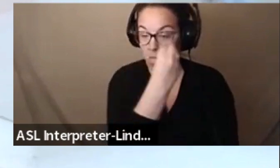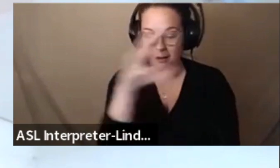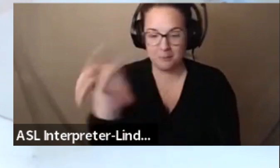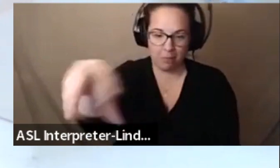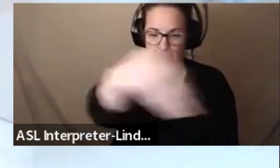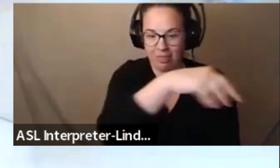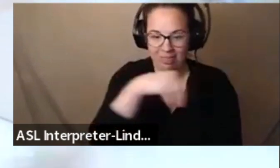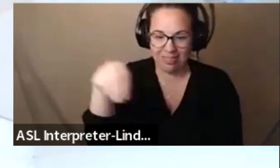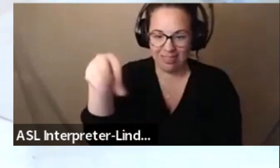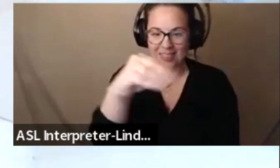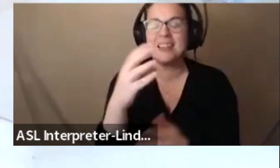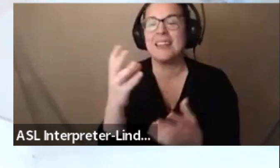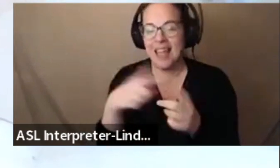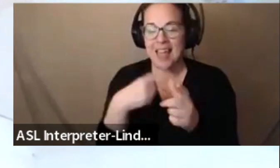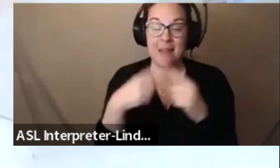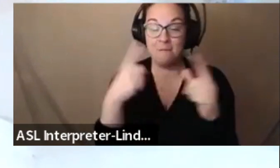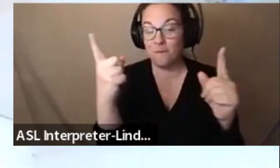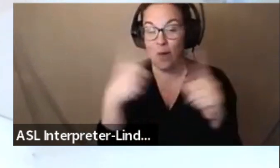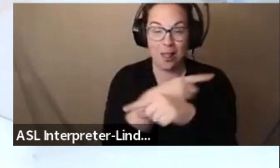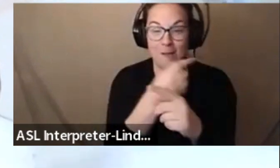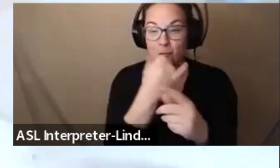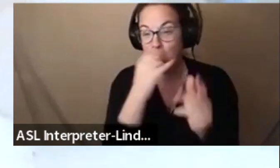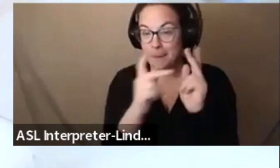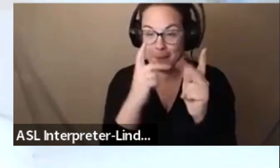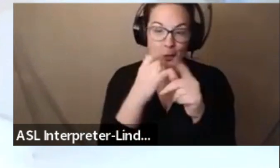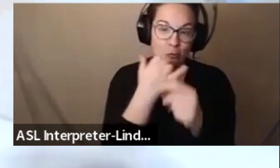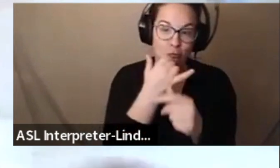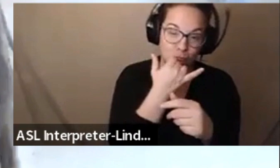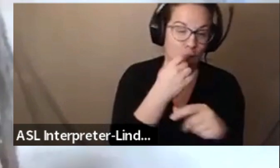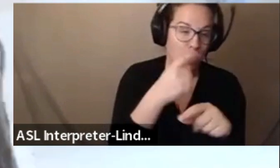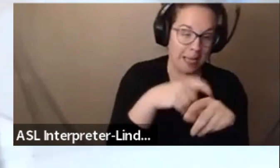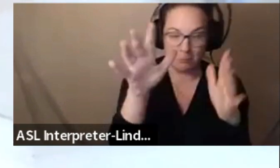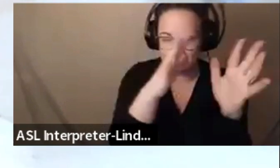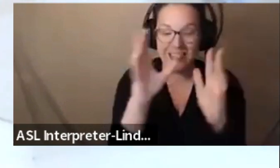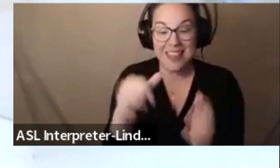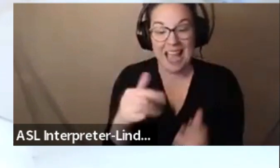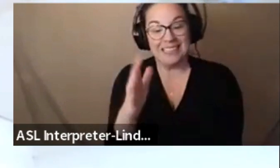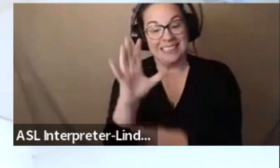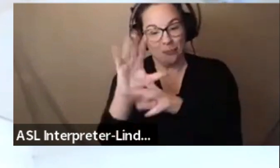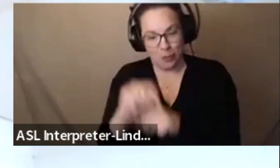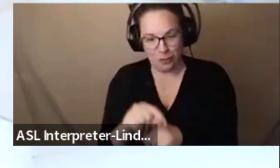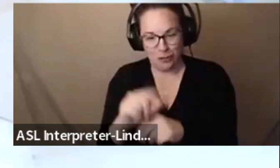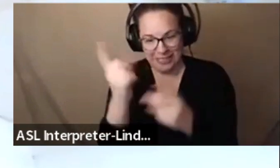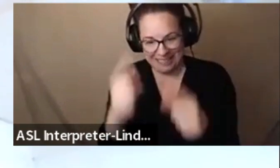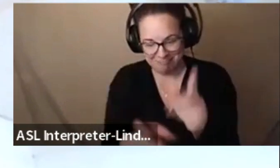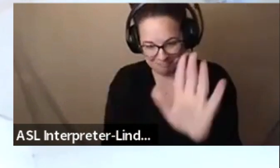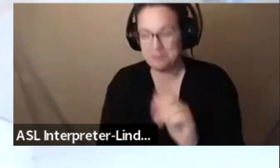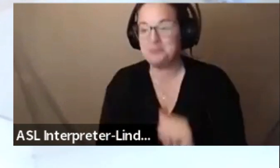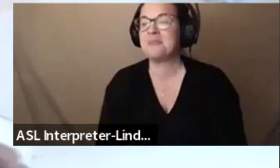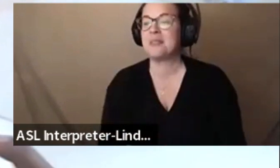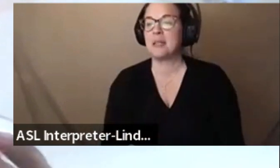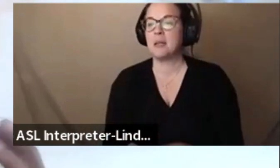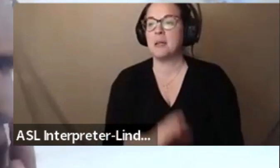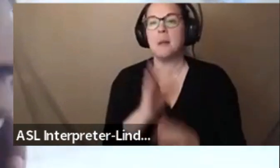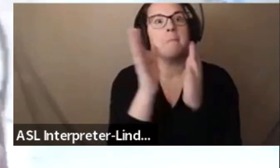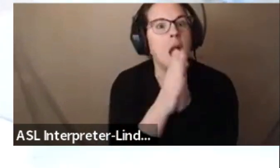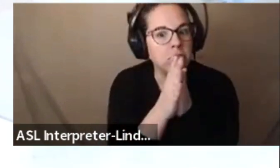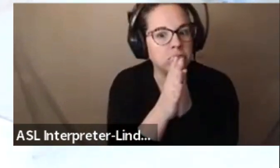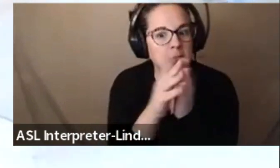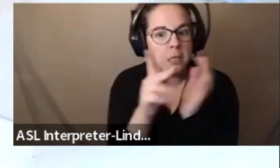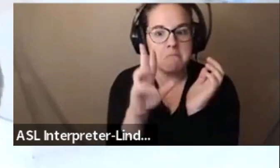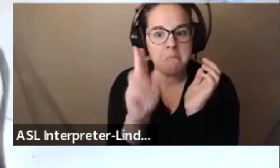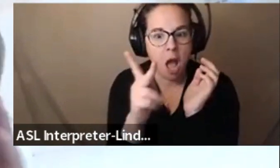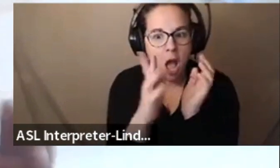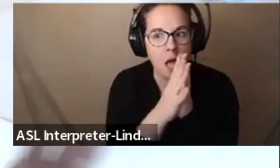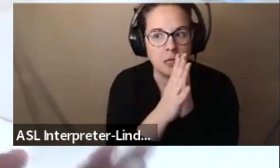Puck puts potions on people's eyes and makes them fall in love with the wrong people at the wrong time, is how that story works. So Puck can